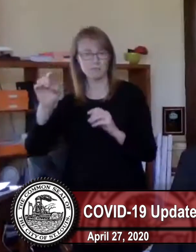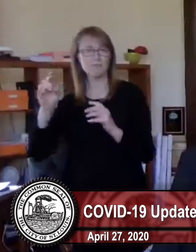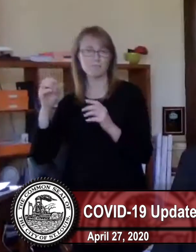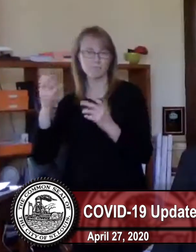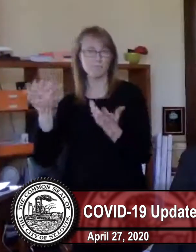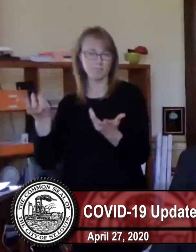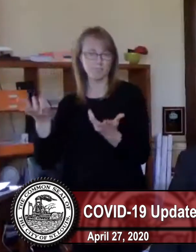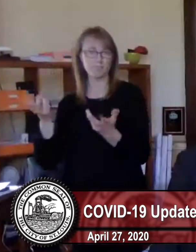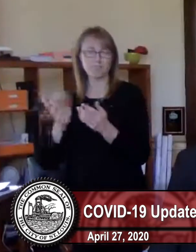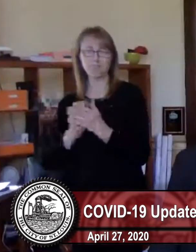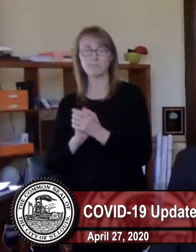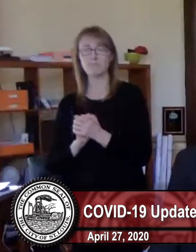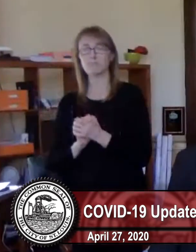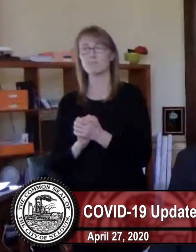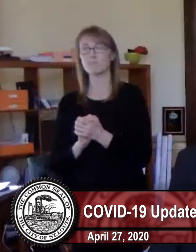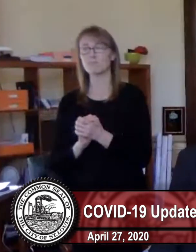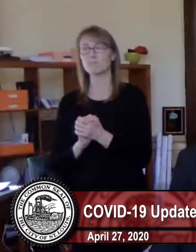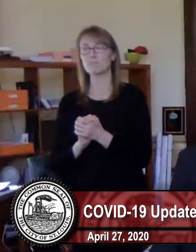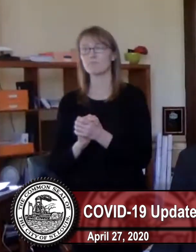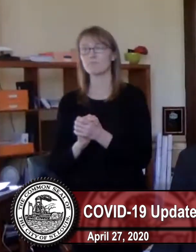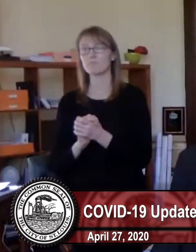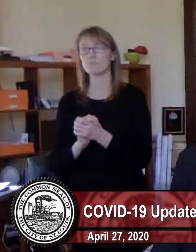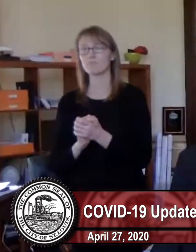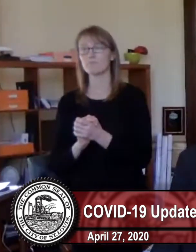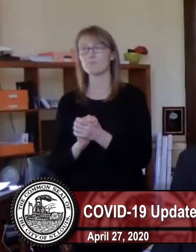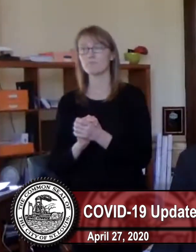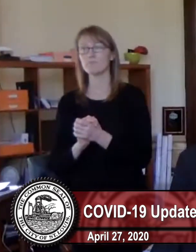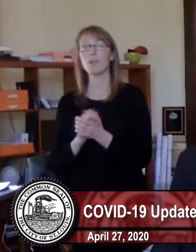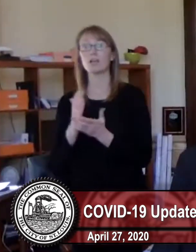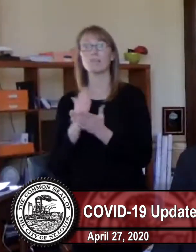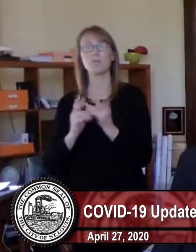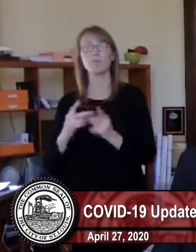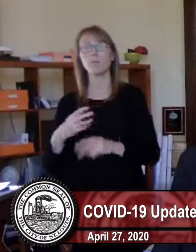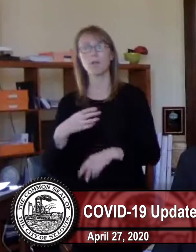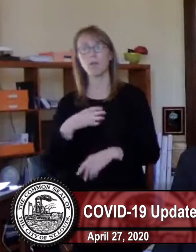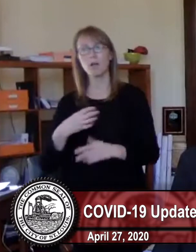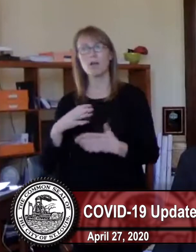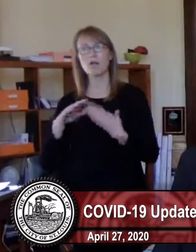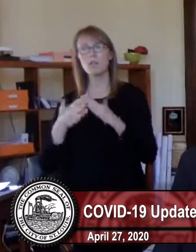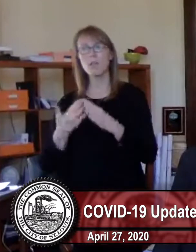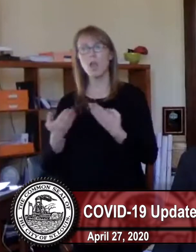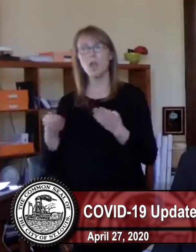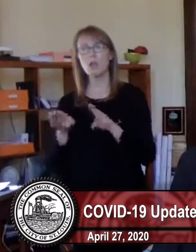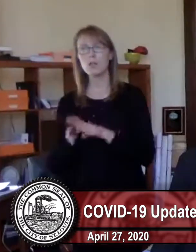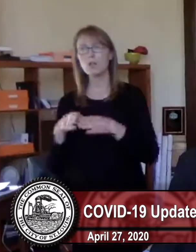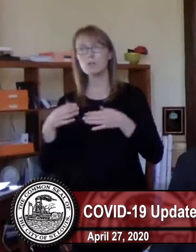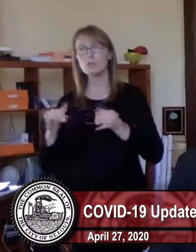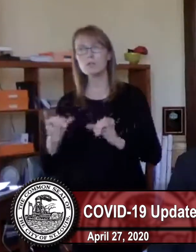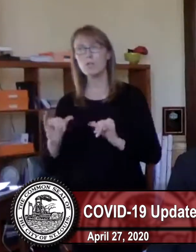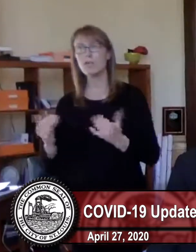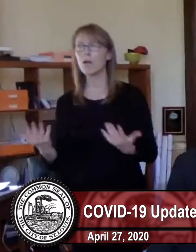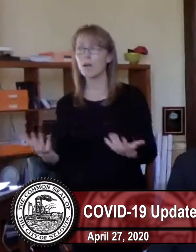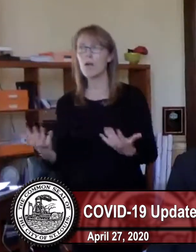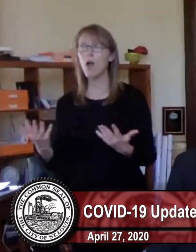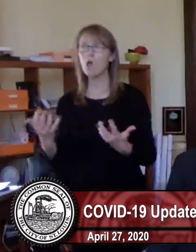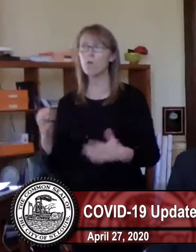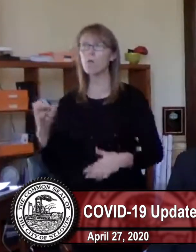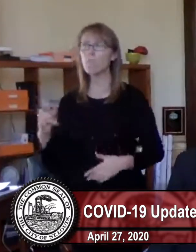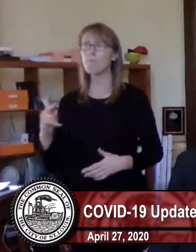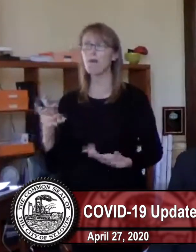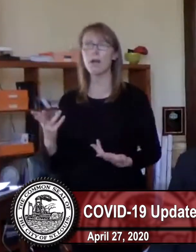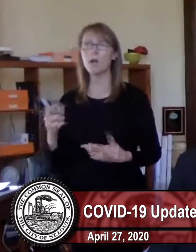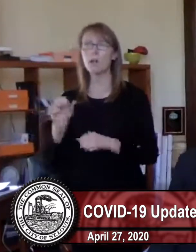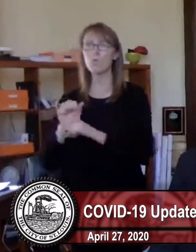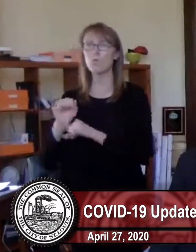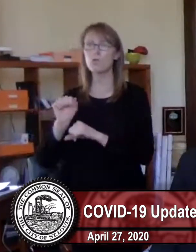keeping the city closed when a lot of people are out of work and want their jobs back. How do you respond to that and asking people to